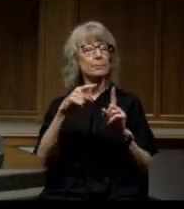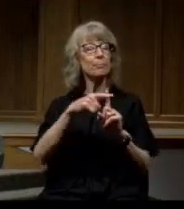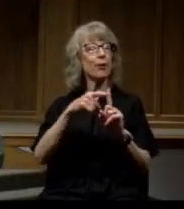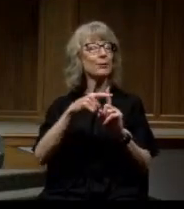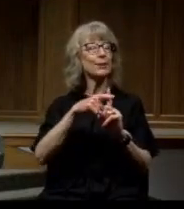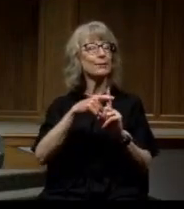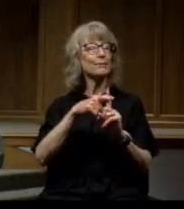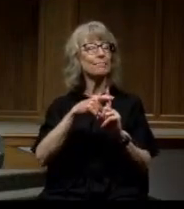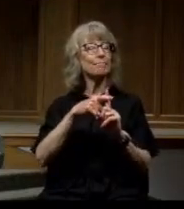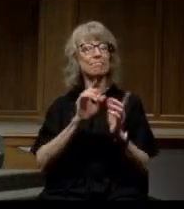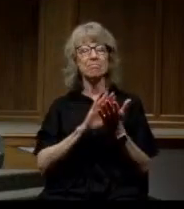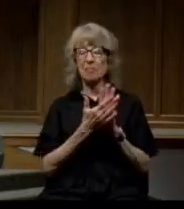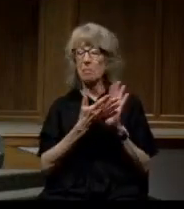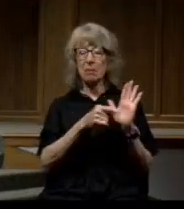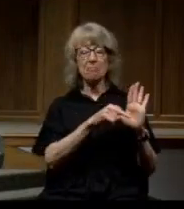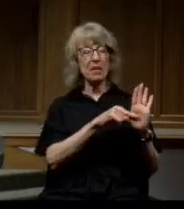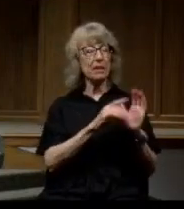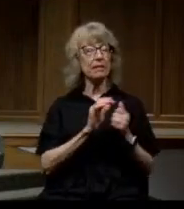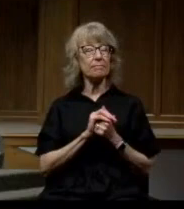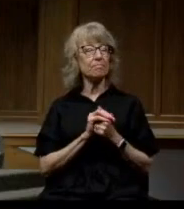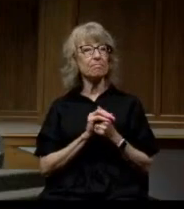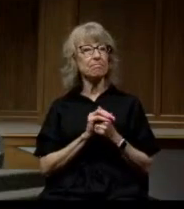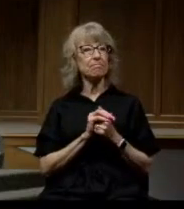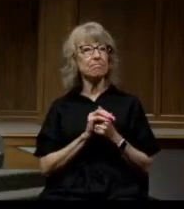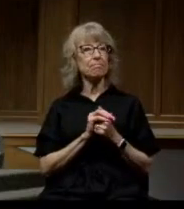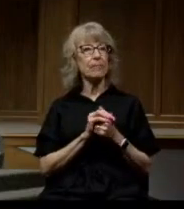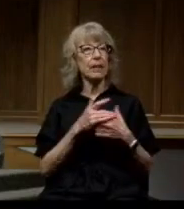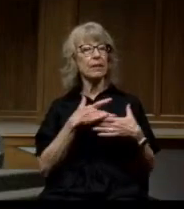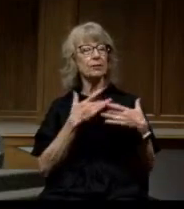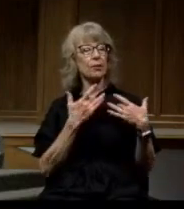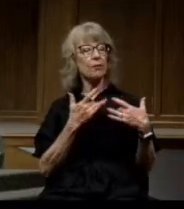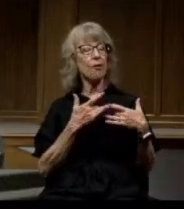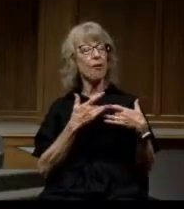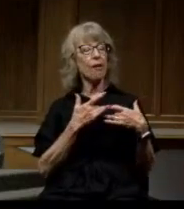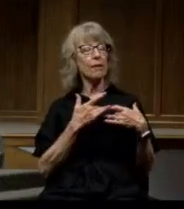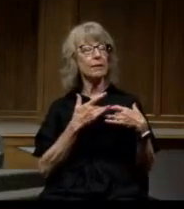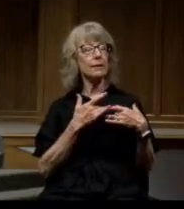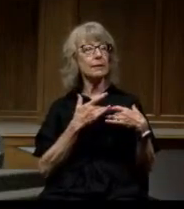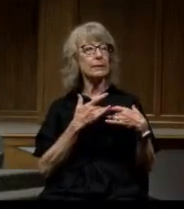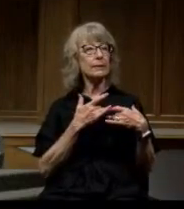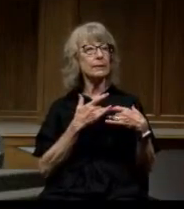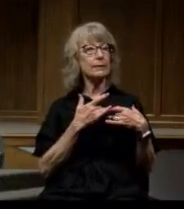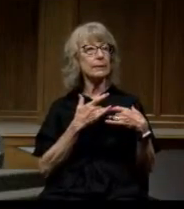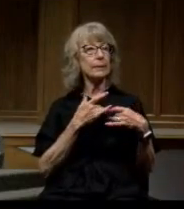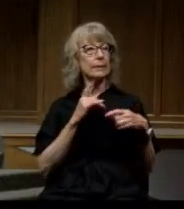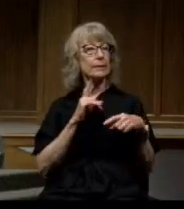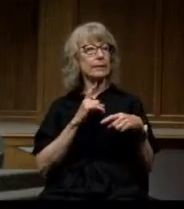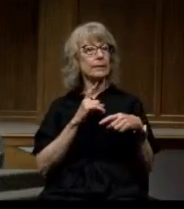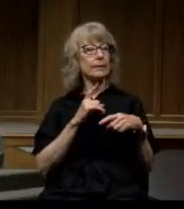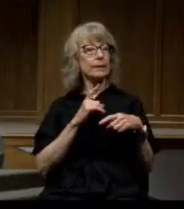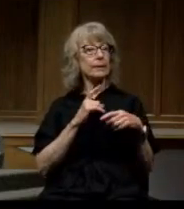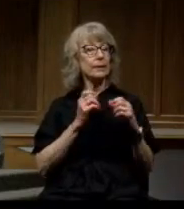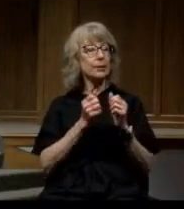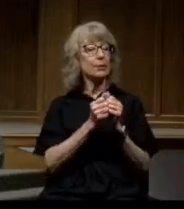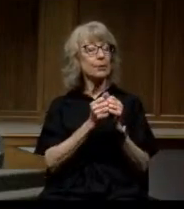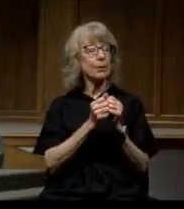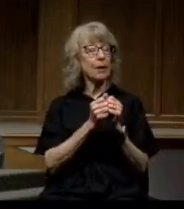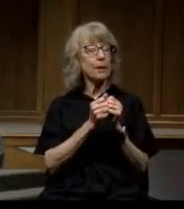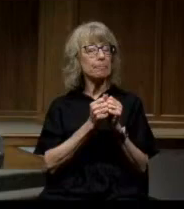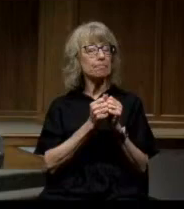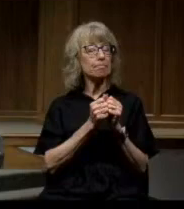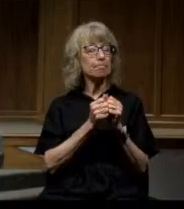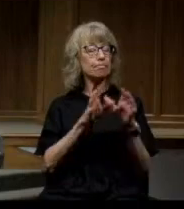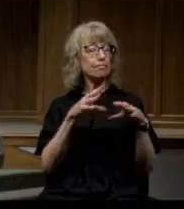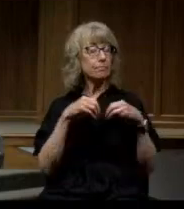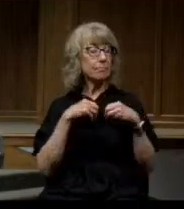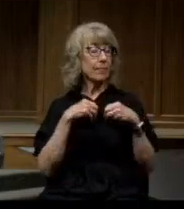It doesn't become a host for negativity, because you see, without a host, negativity, just like a disease,